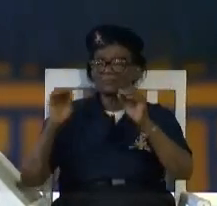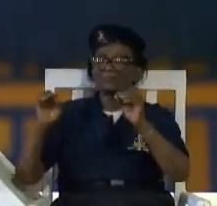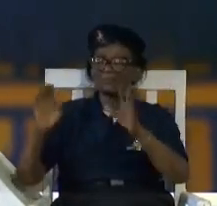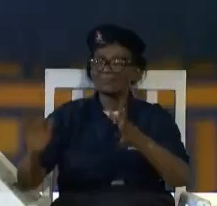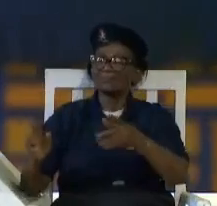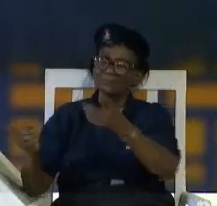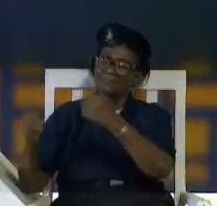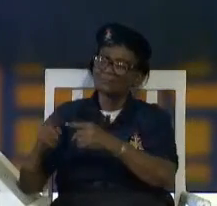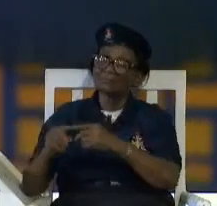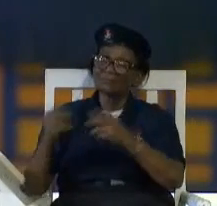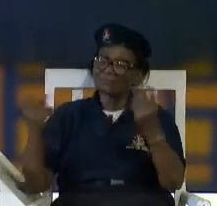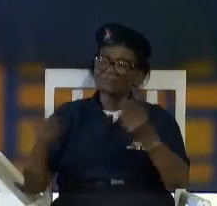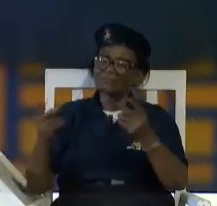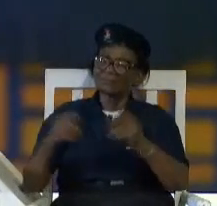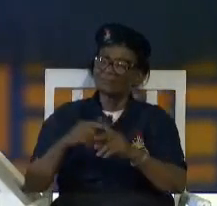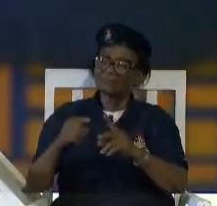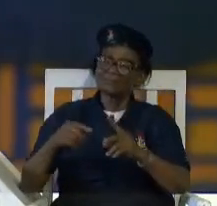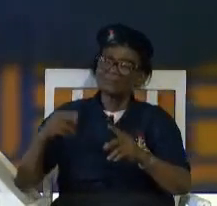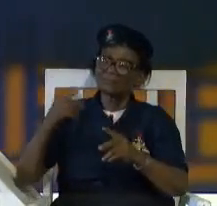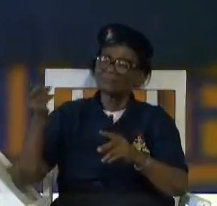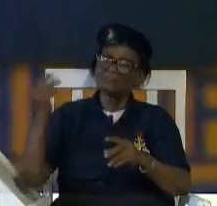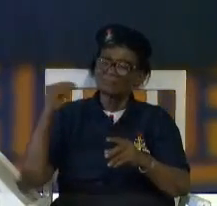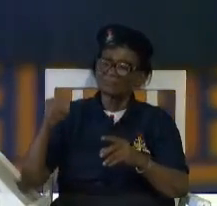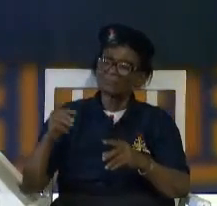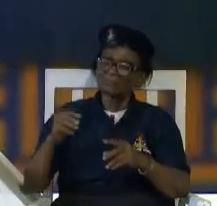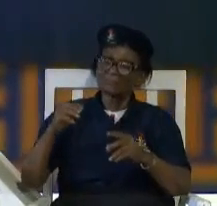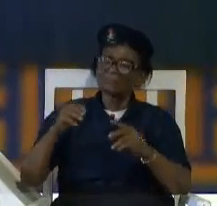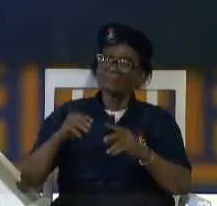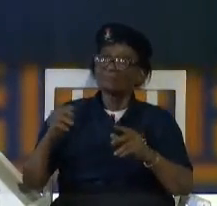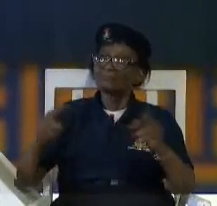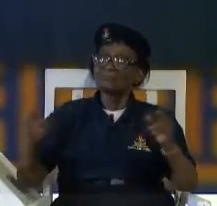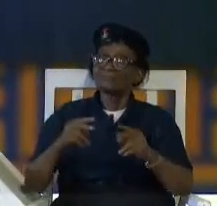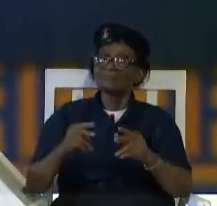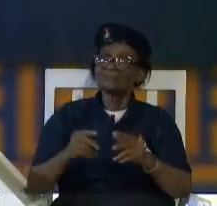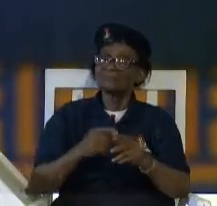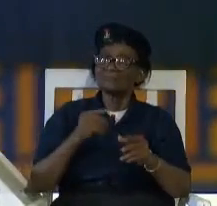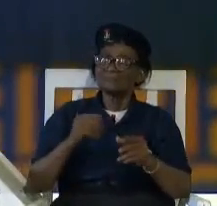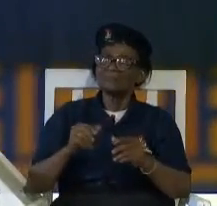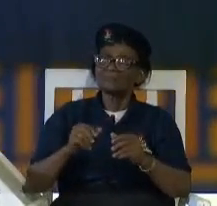when we were in the very first auditorium by the roadside.